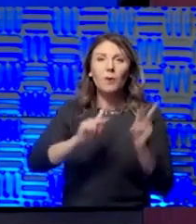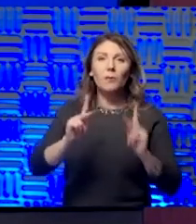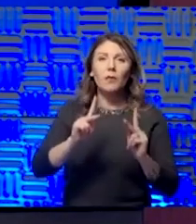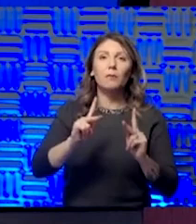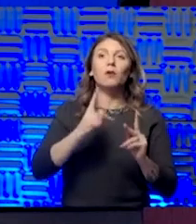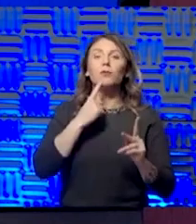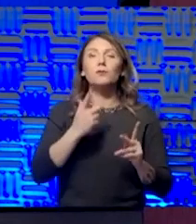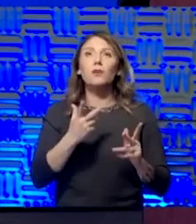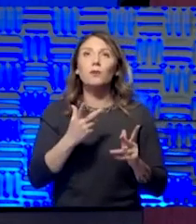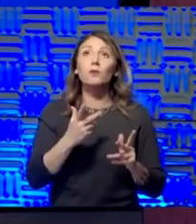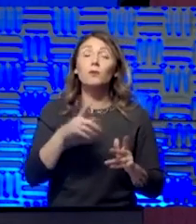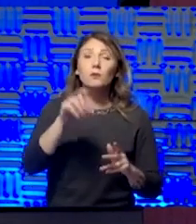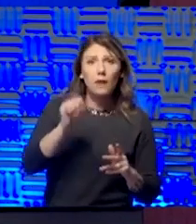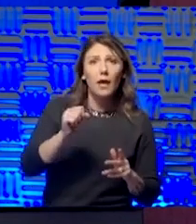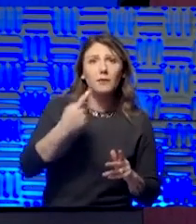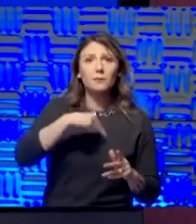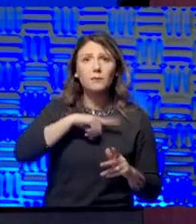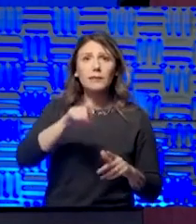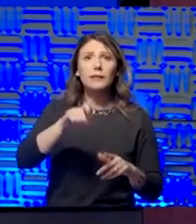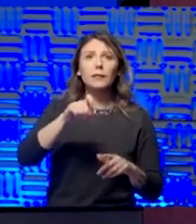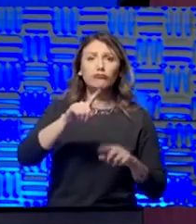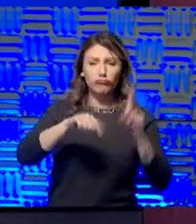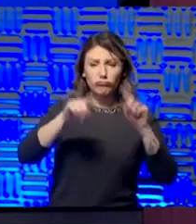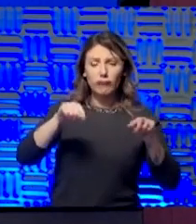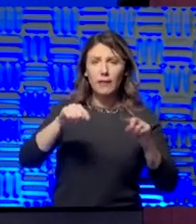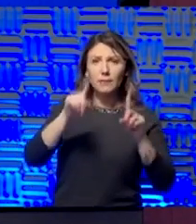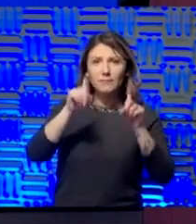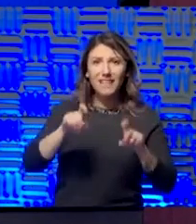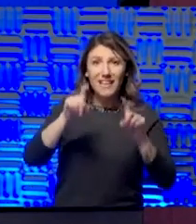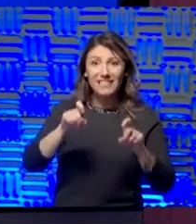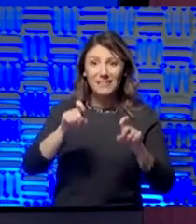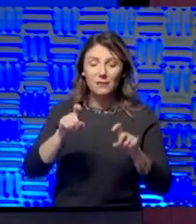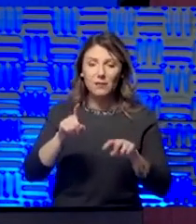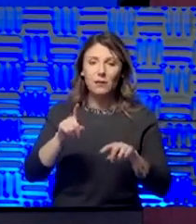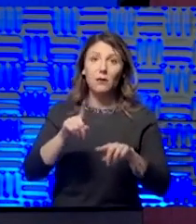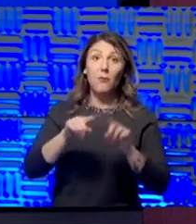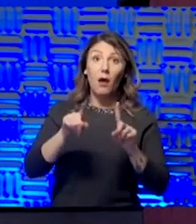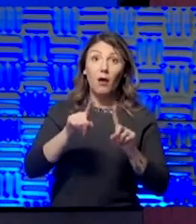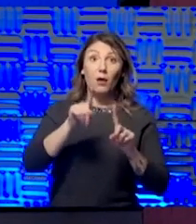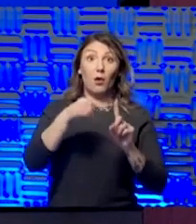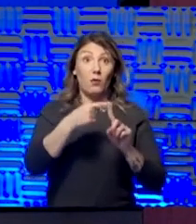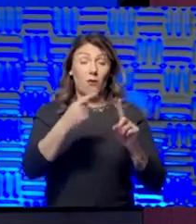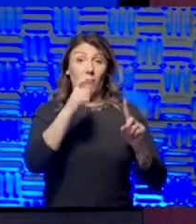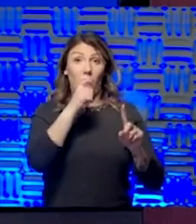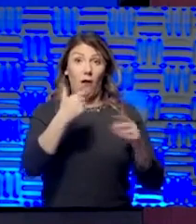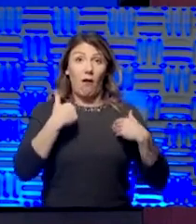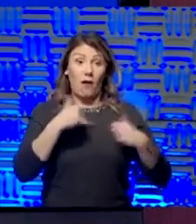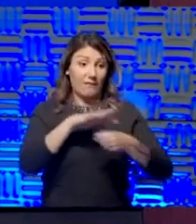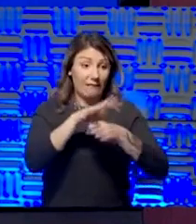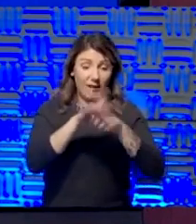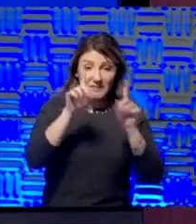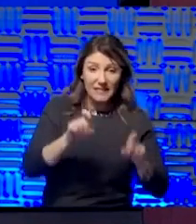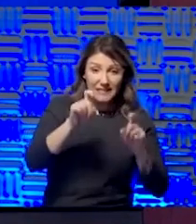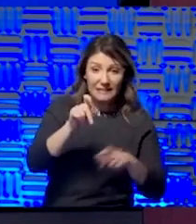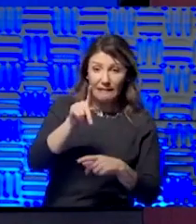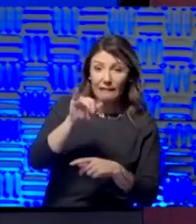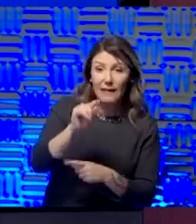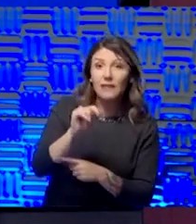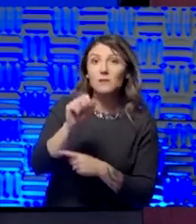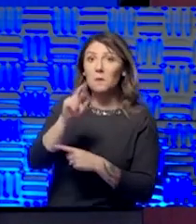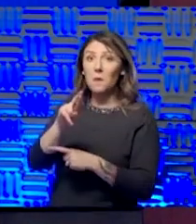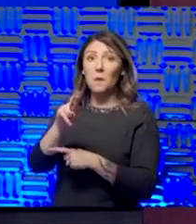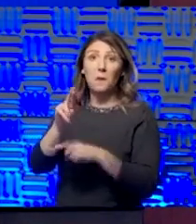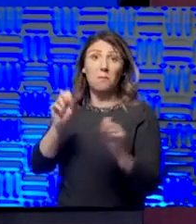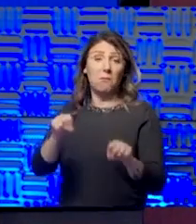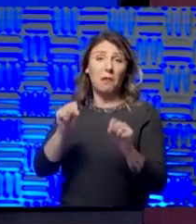from random testing, but you couldn't do that. The problem was when we didn't have any testing kits or we didn't have enough testing ability, if you couldn't